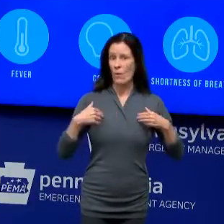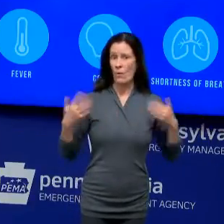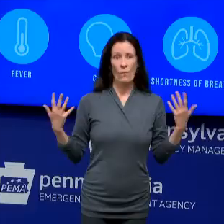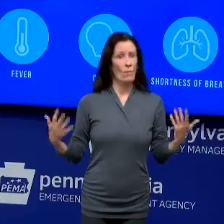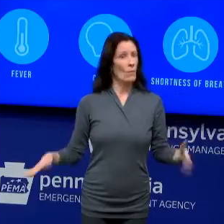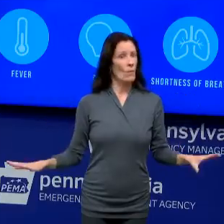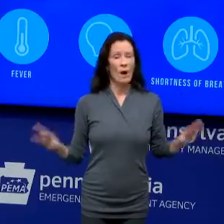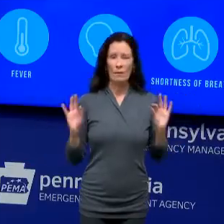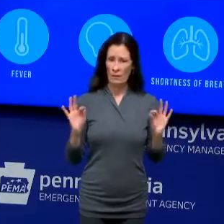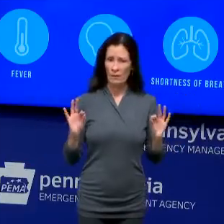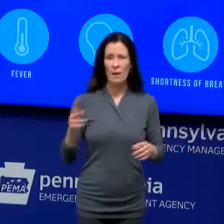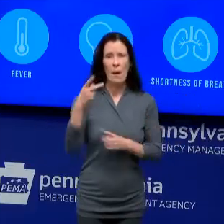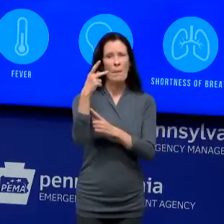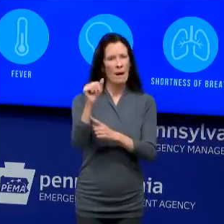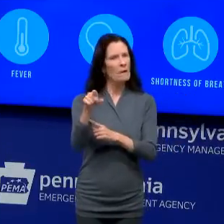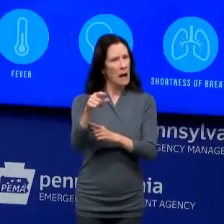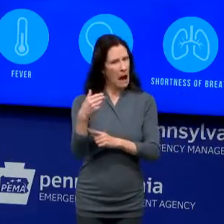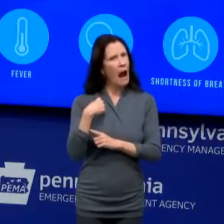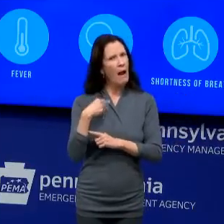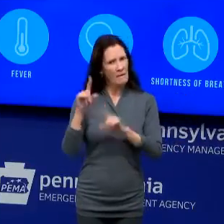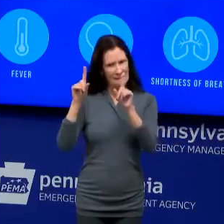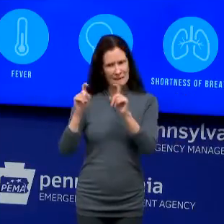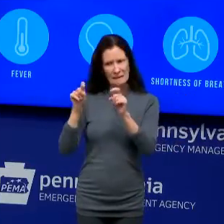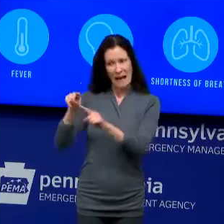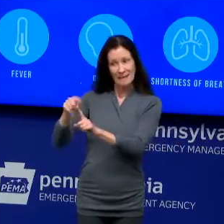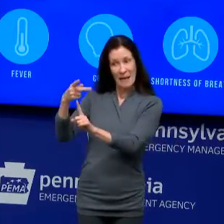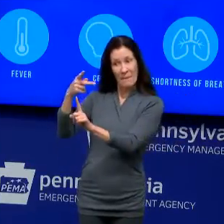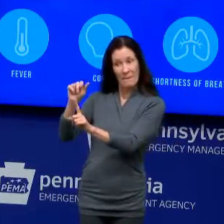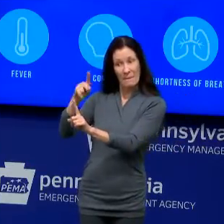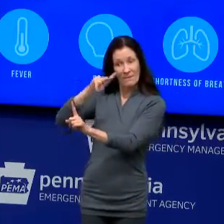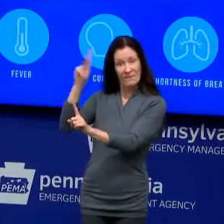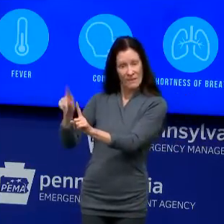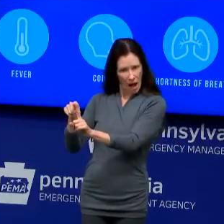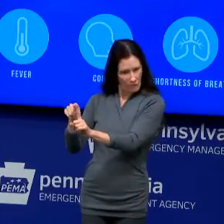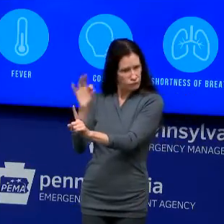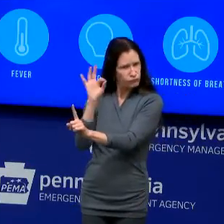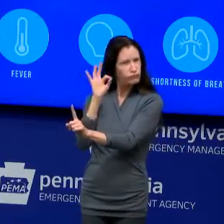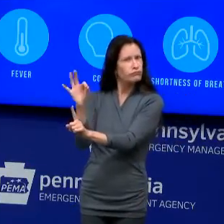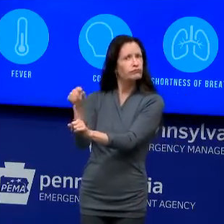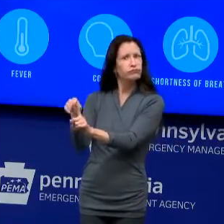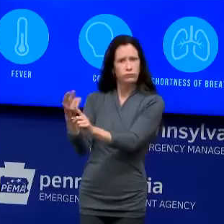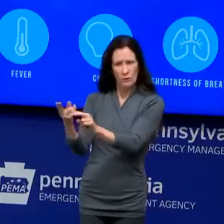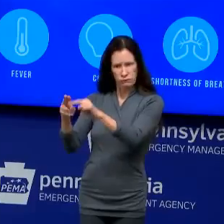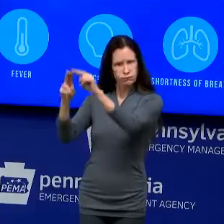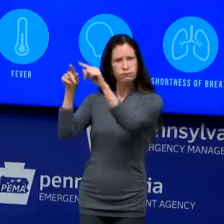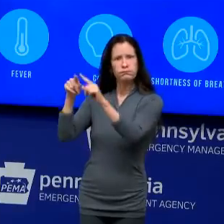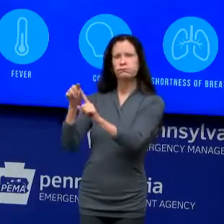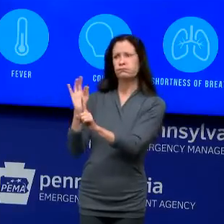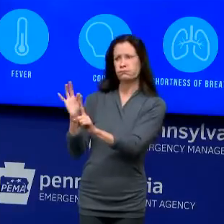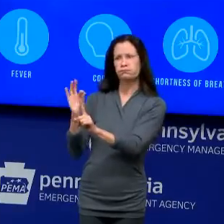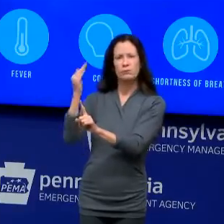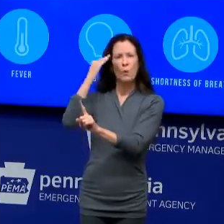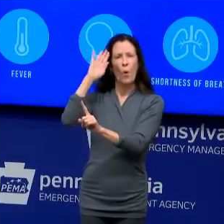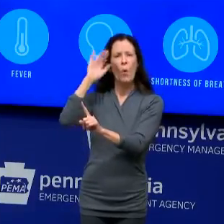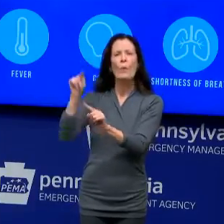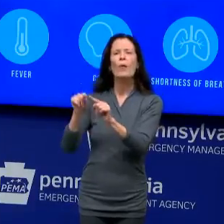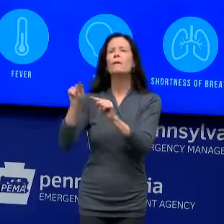including the Philadelphia and Montgomery County sites. And we know it will be successful